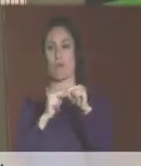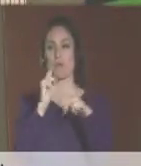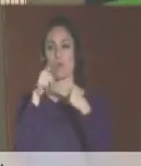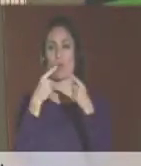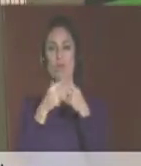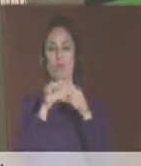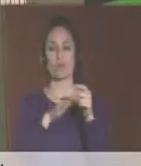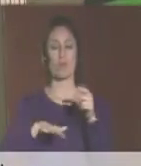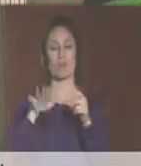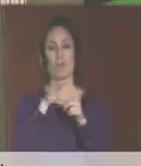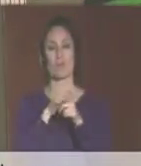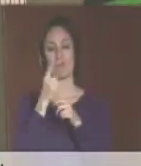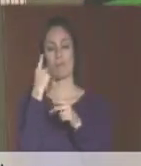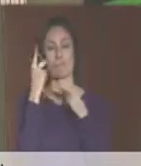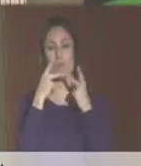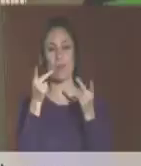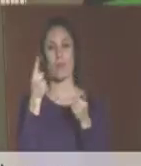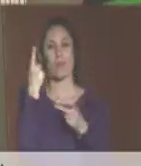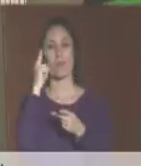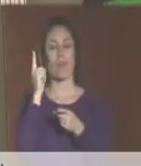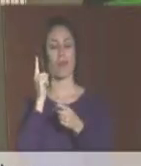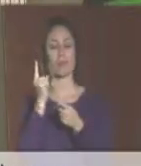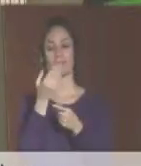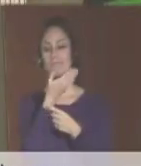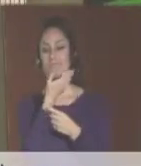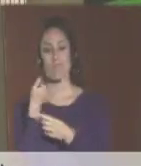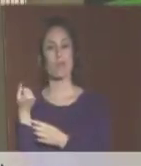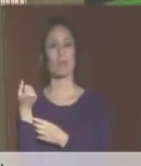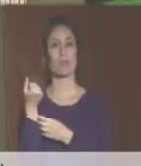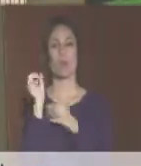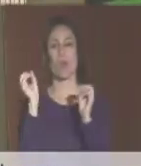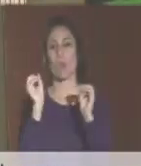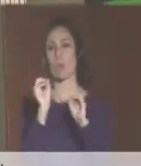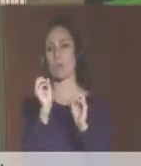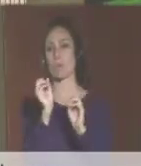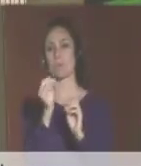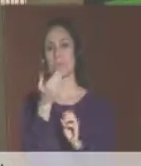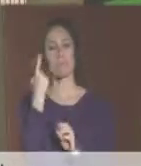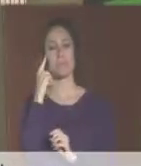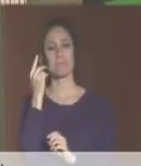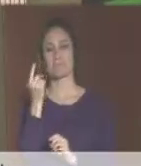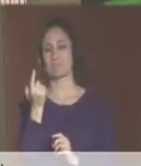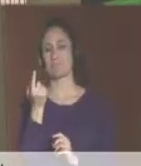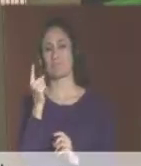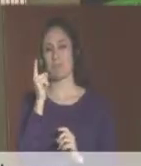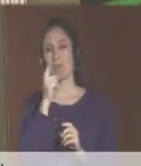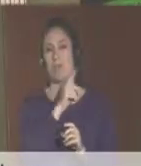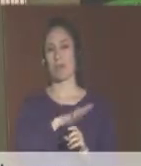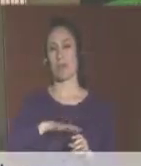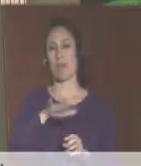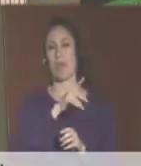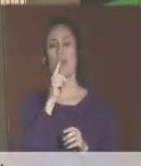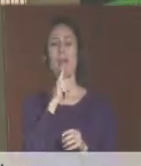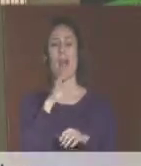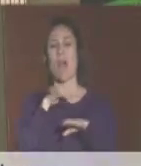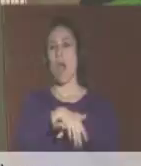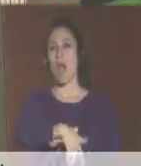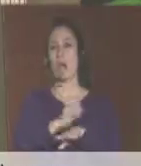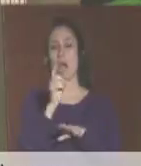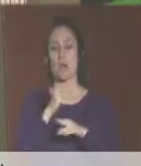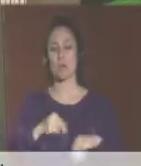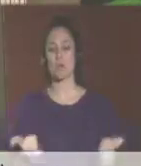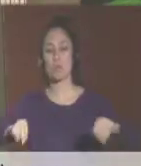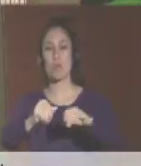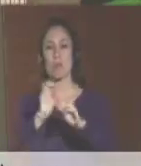work that is being carried out either for sanitation or for improving the drainage of the soil of a